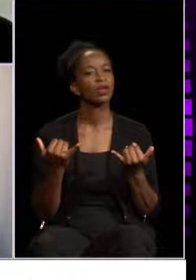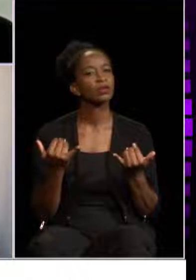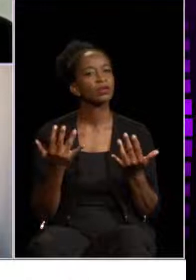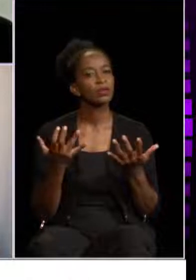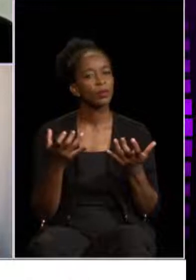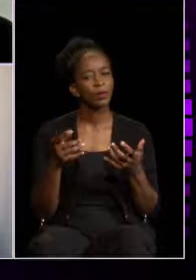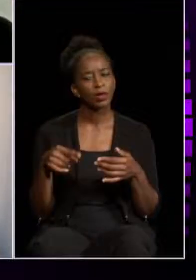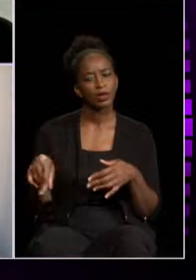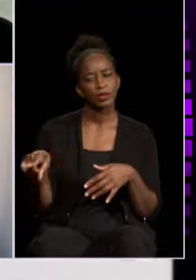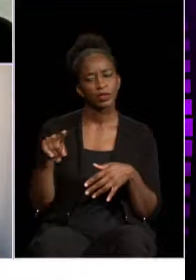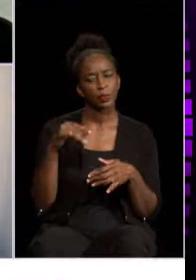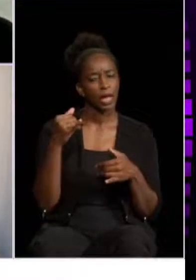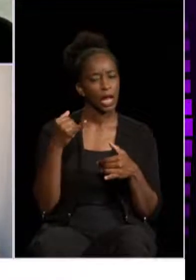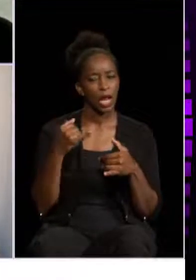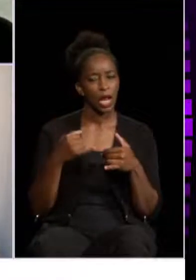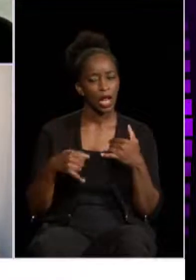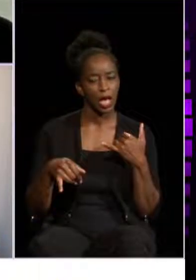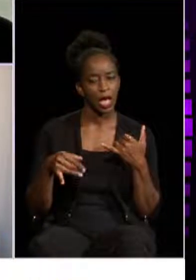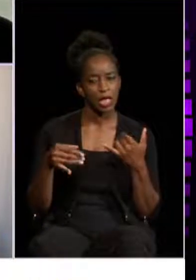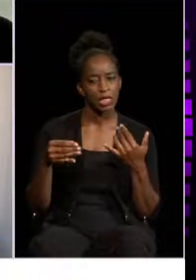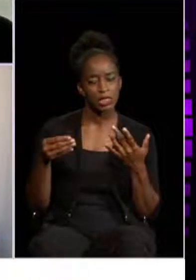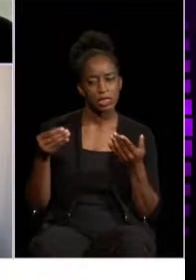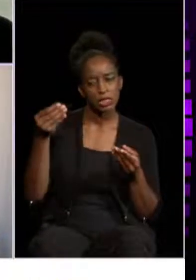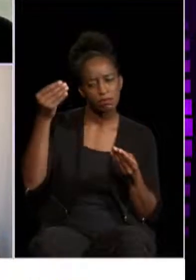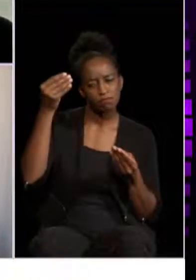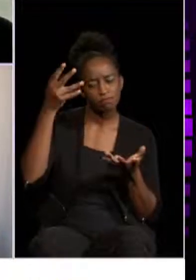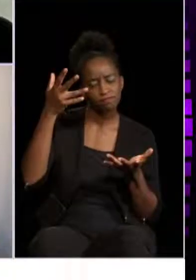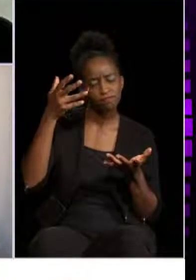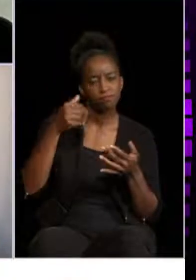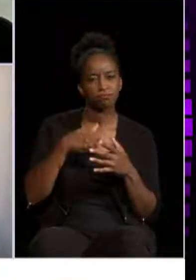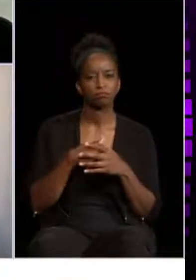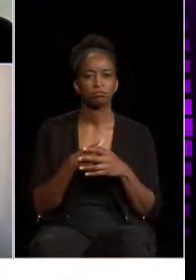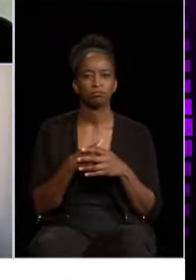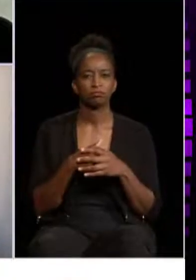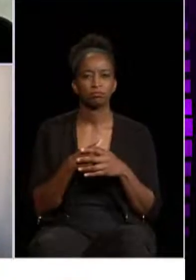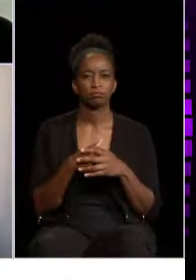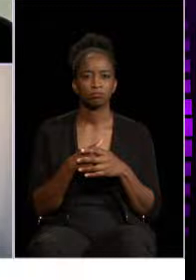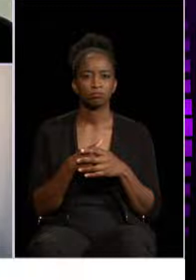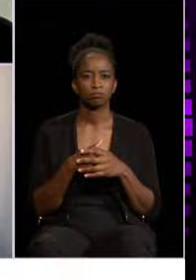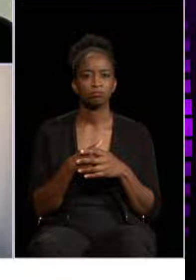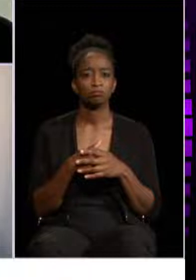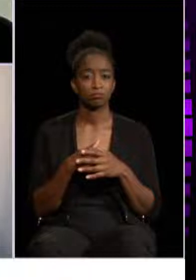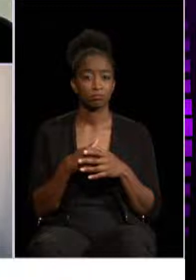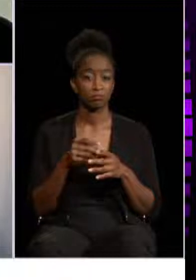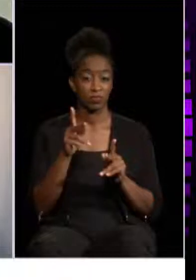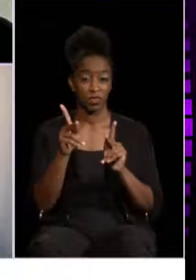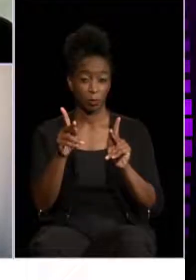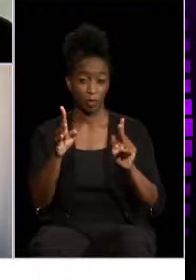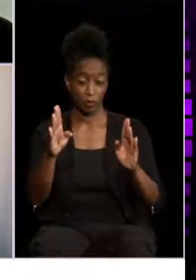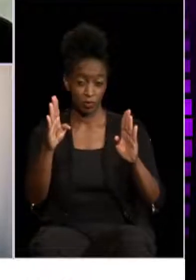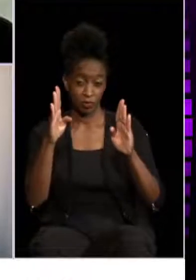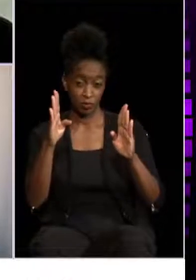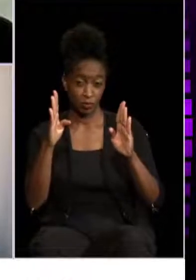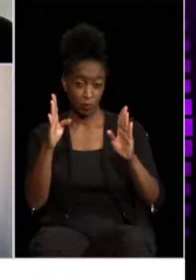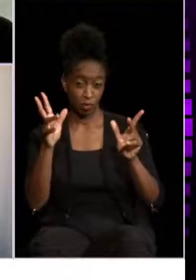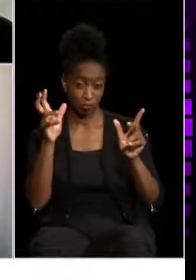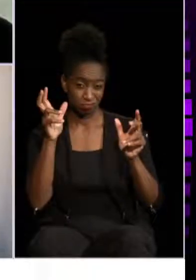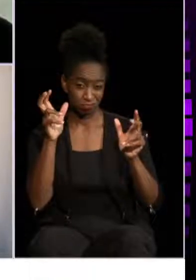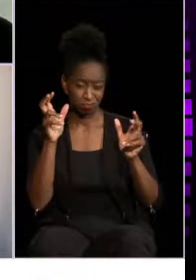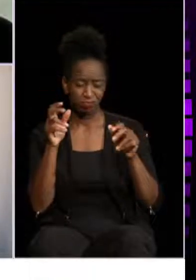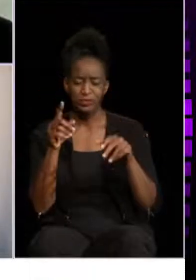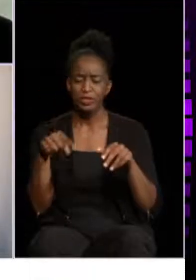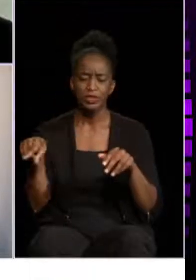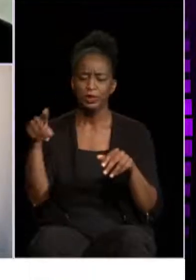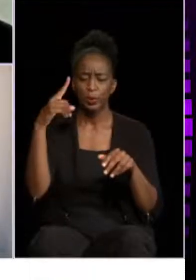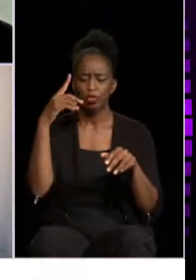thoughts, just a summation of what they would like to most adequately convey to the listeners out there with regards to mental health,